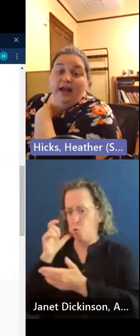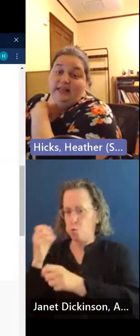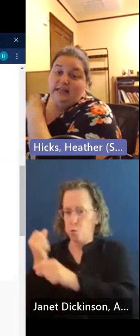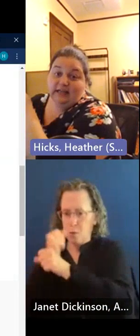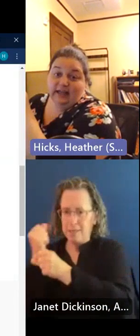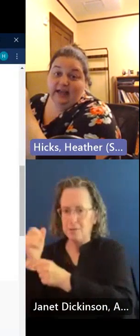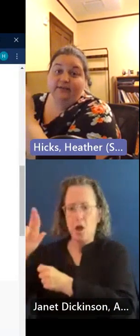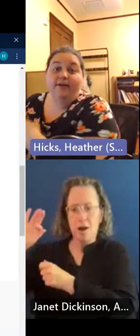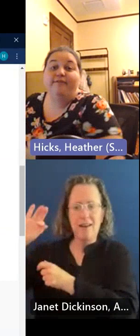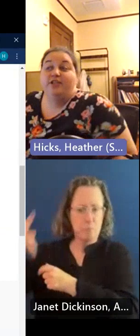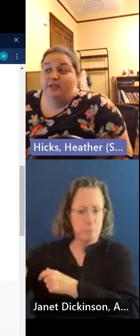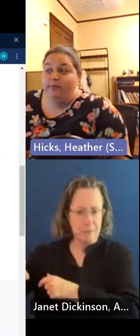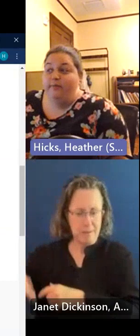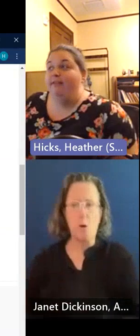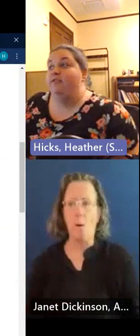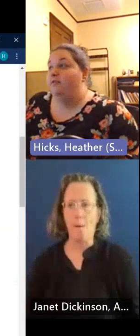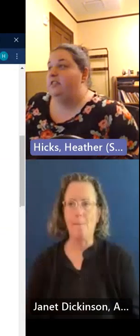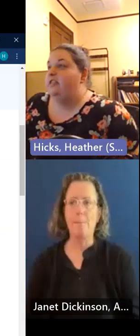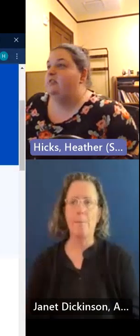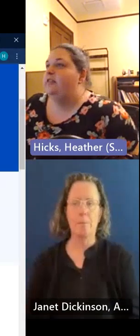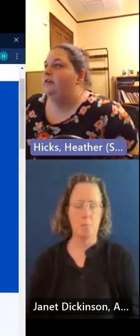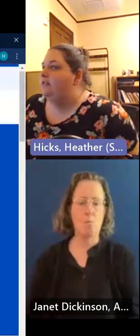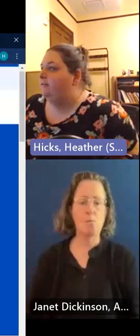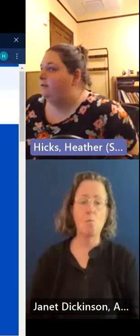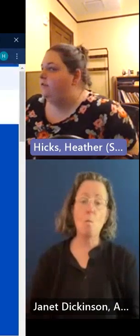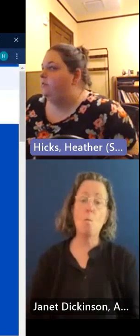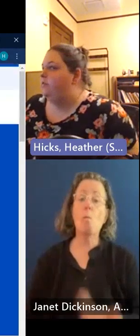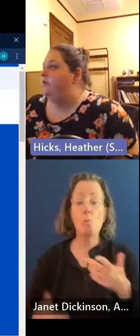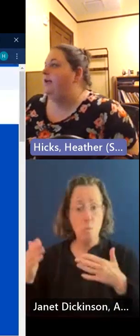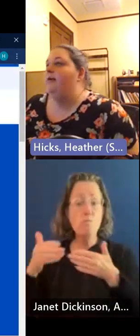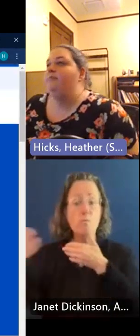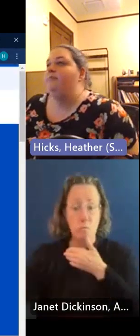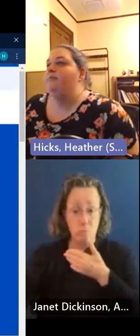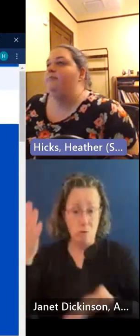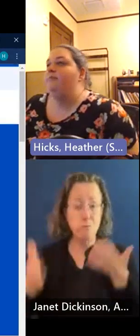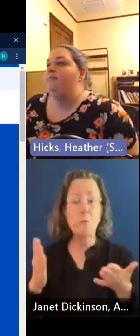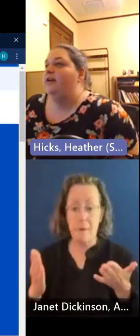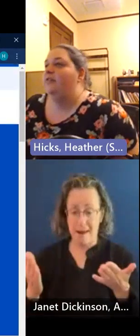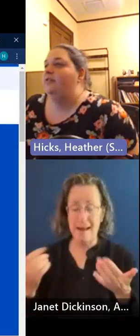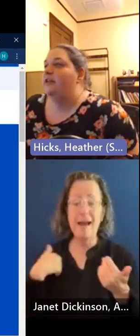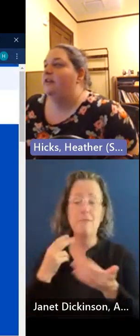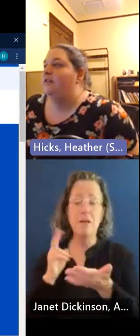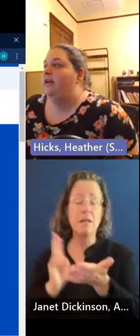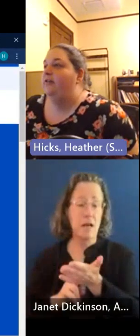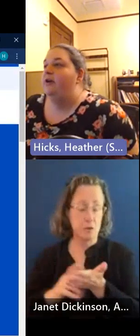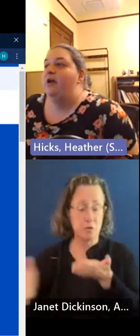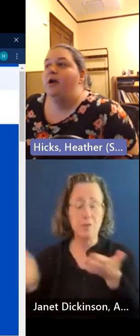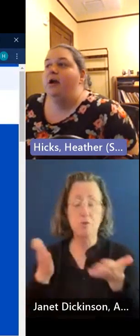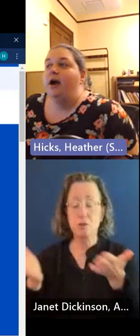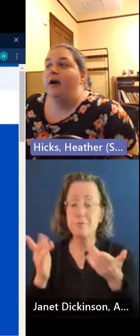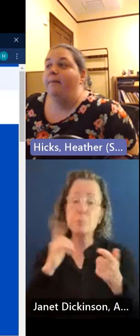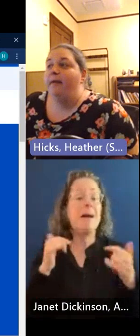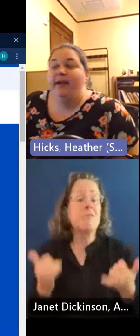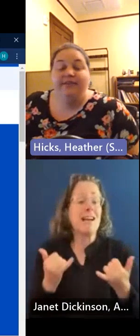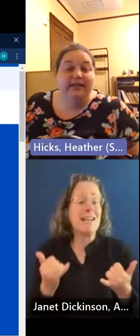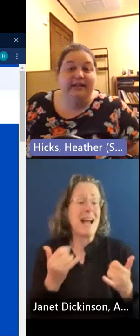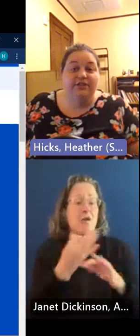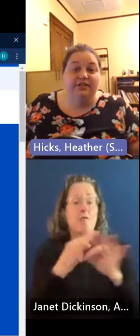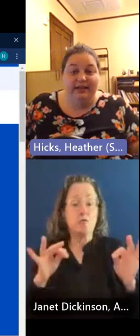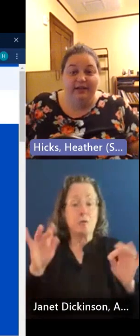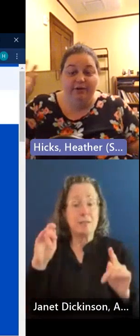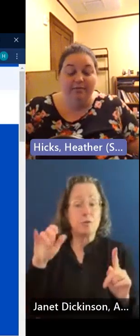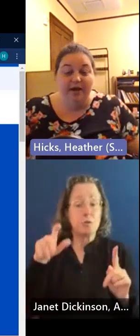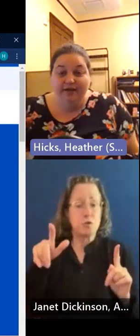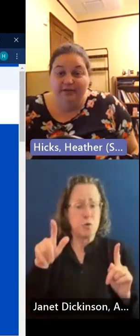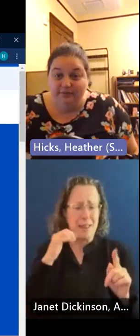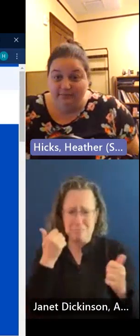So the idea, again, eventually we might have services, but there is a free tool, and I'm trying to find it on their site right now. I might have to link in